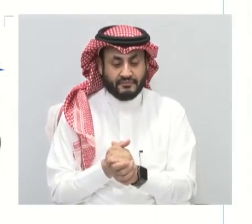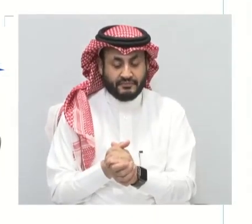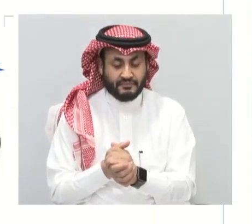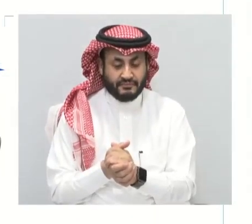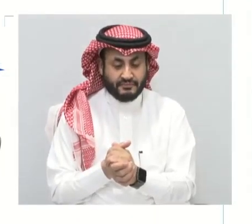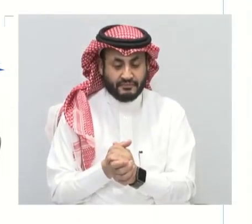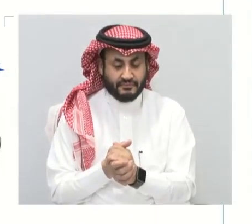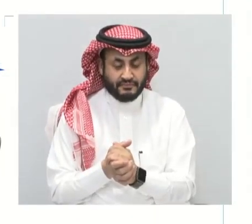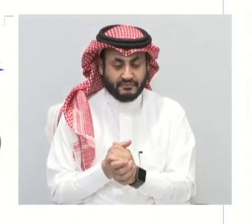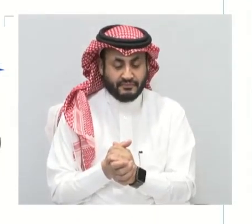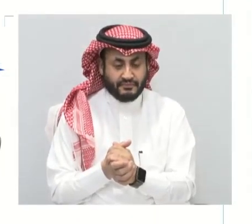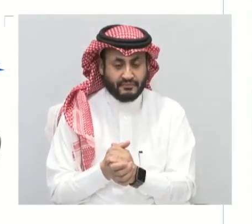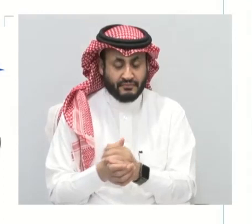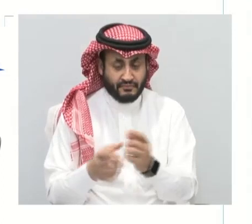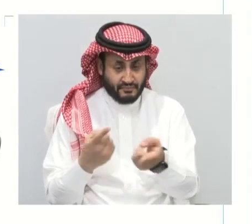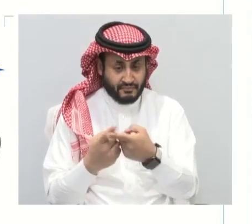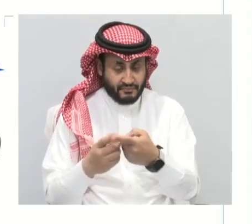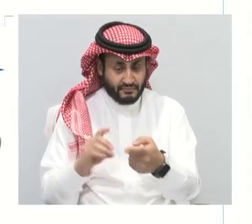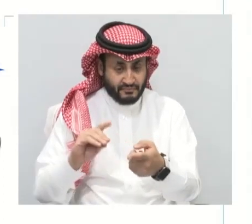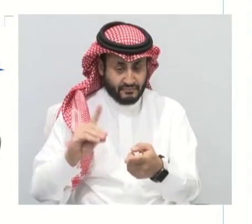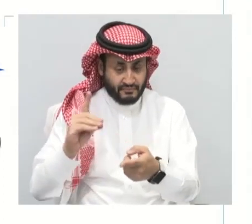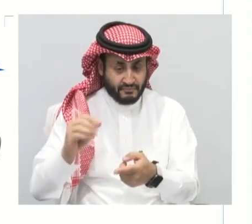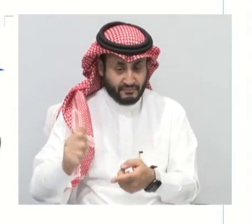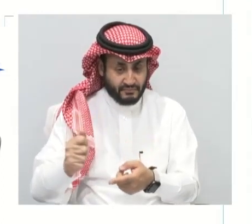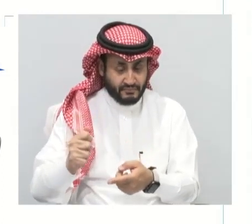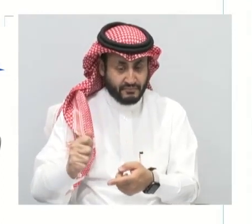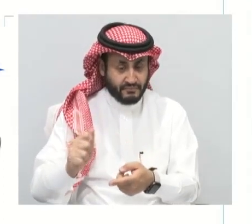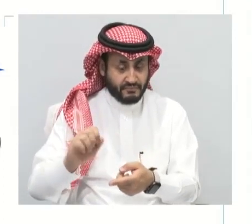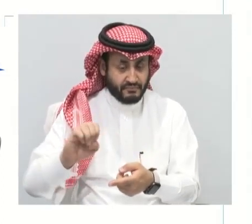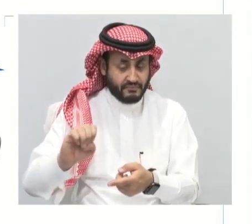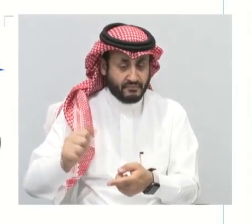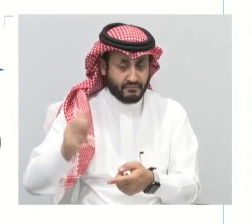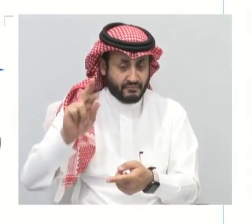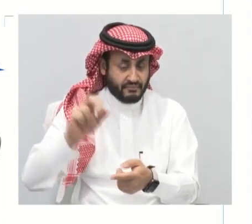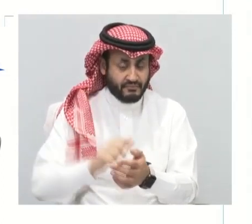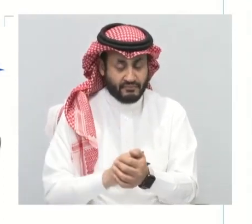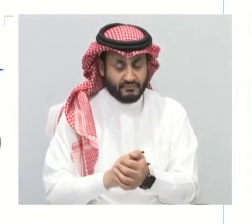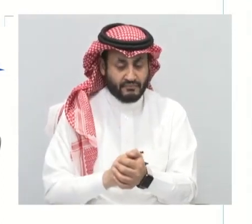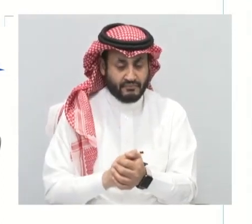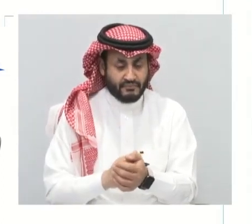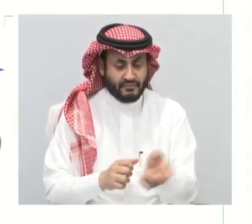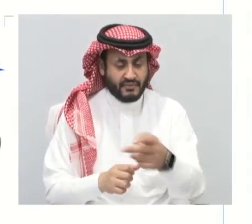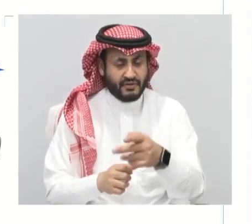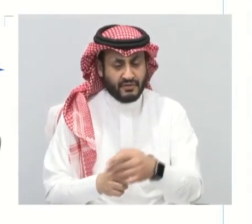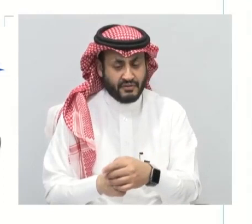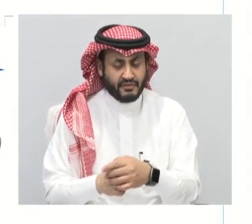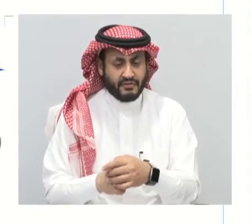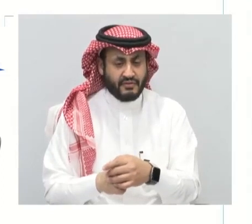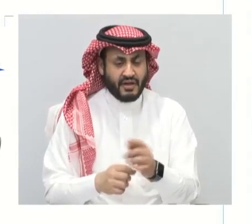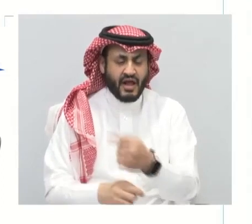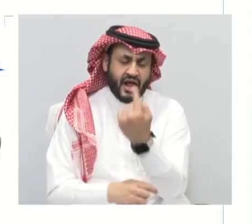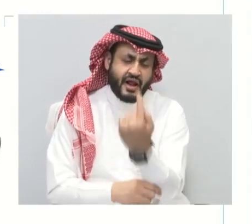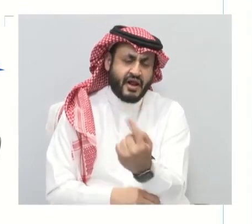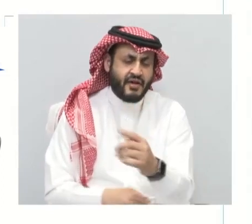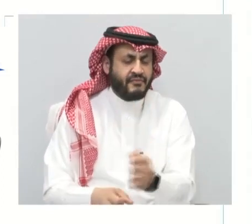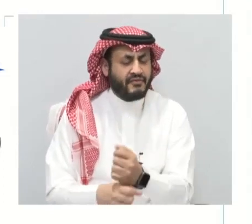started saying, dear Farah, and she started to ask her daughter to do her a favor. What is